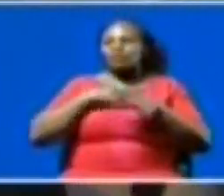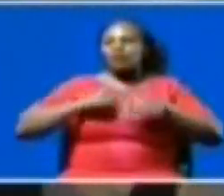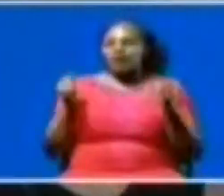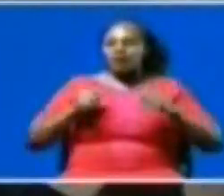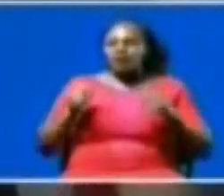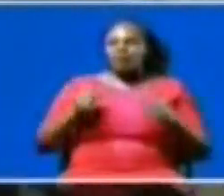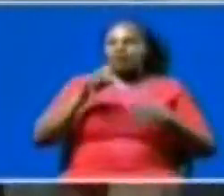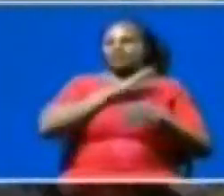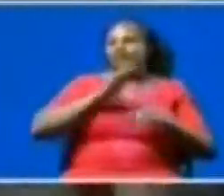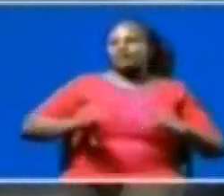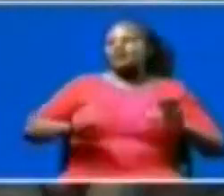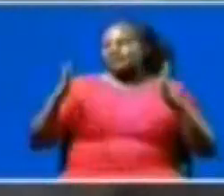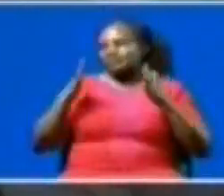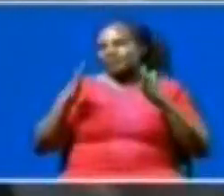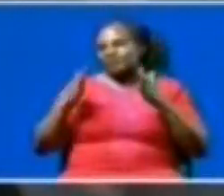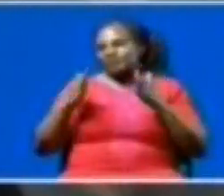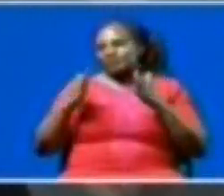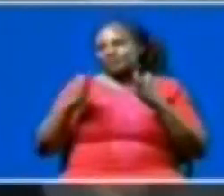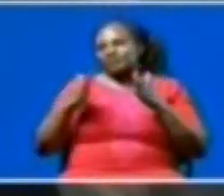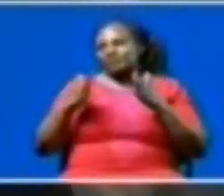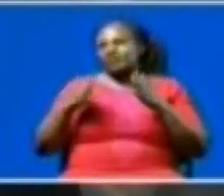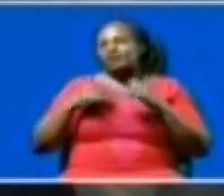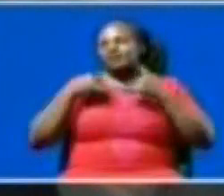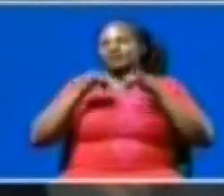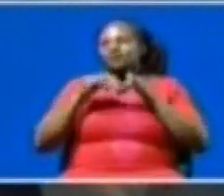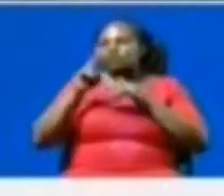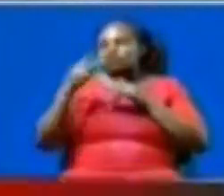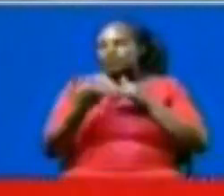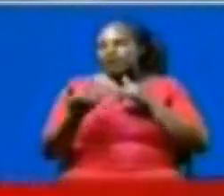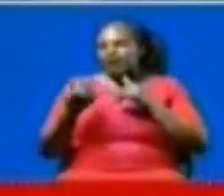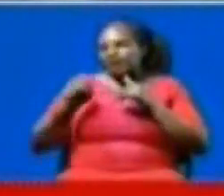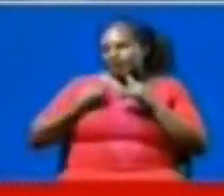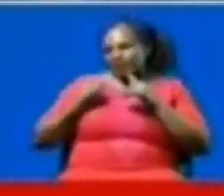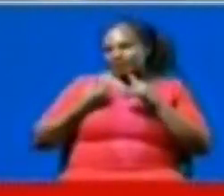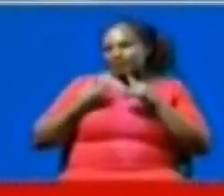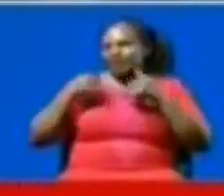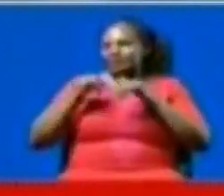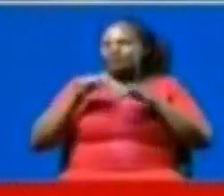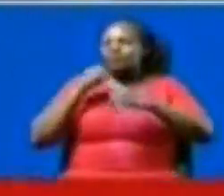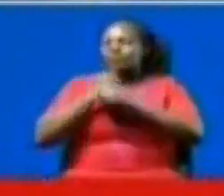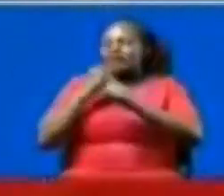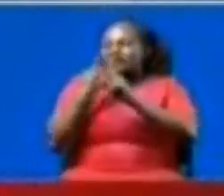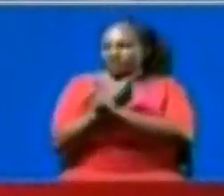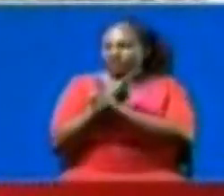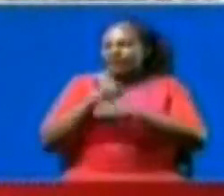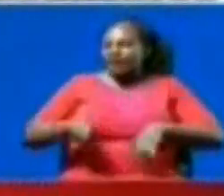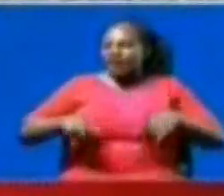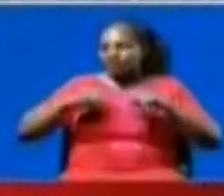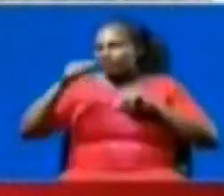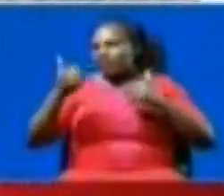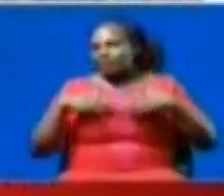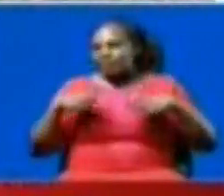happy Christmas. It's the efforts of two young ladies seeking to make a difference in the lives of